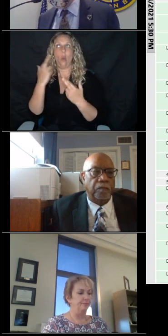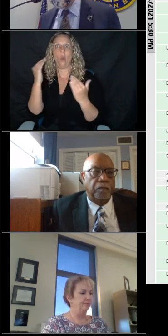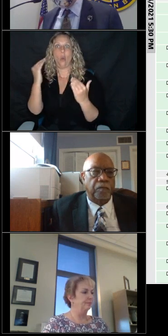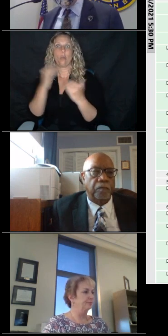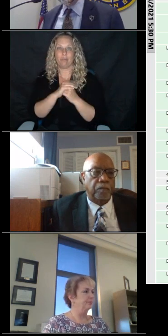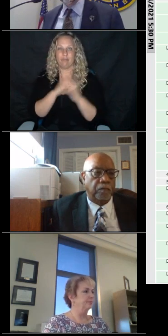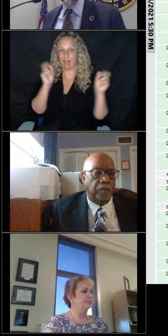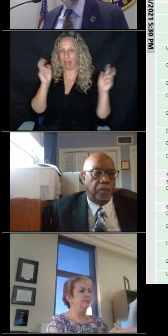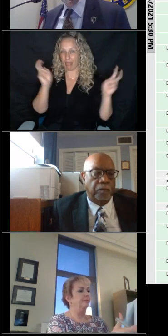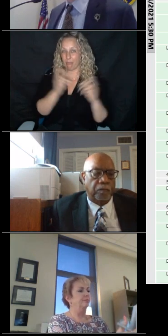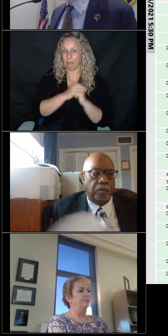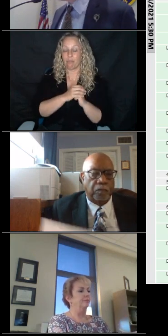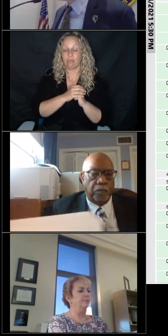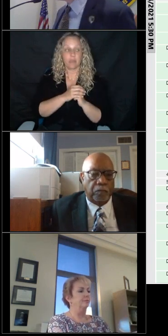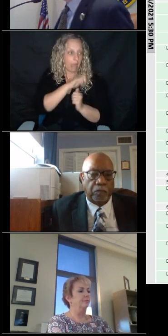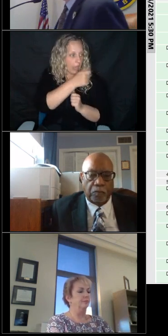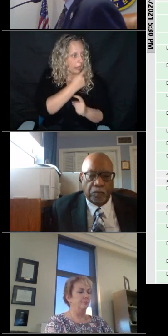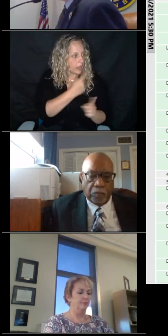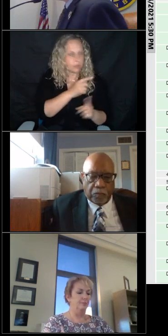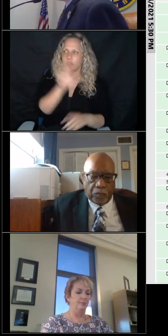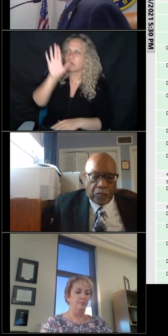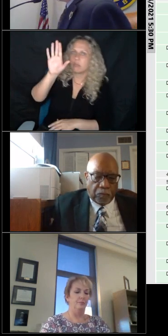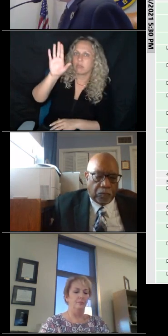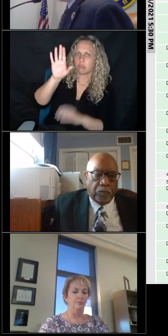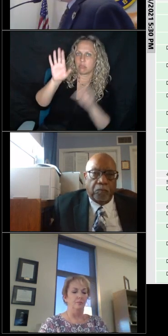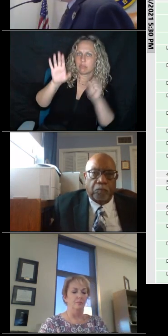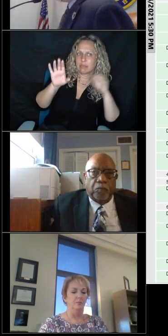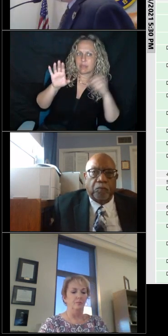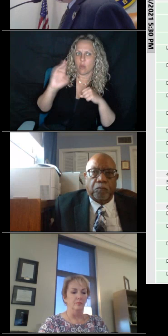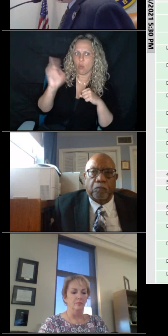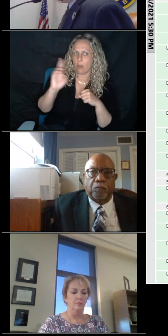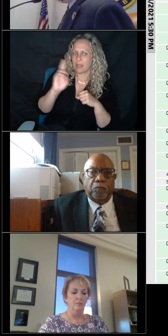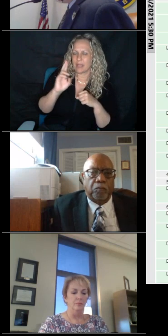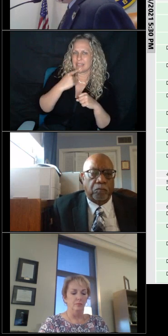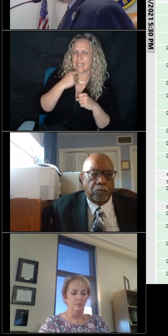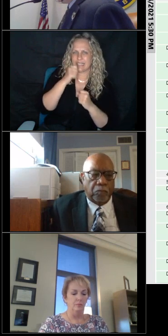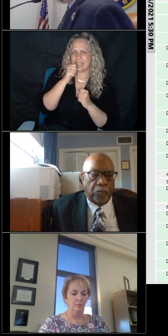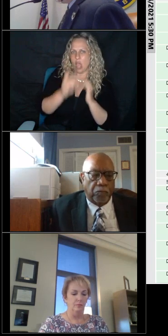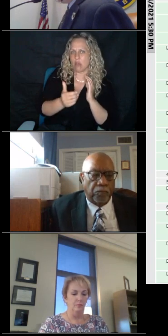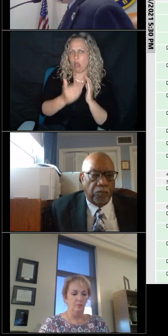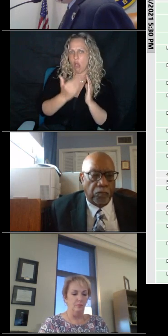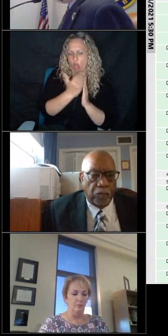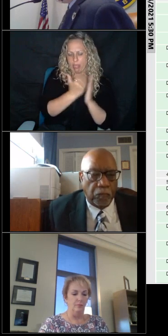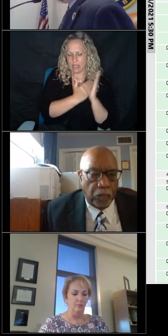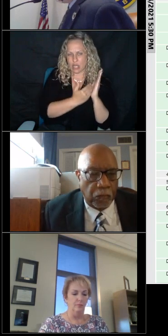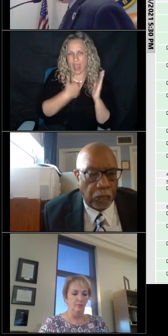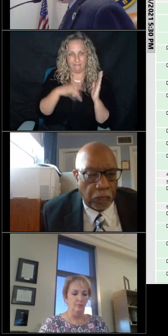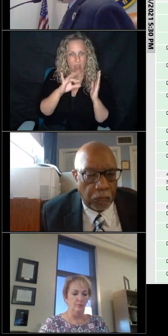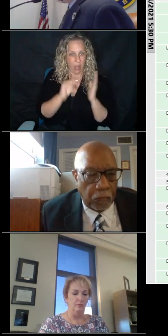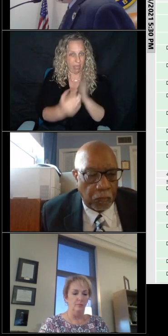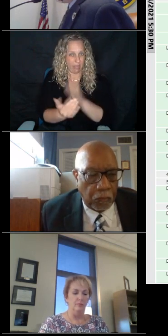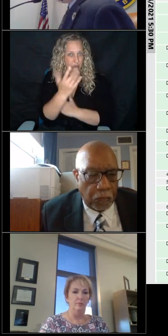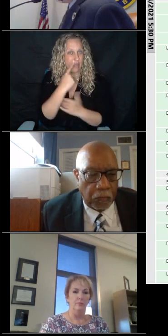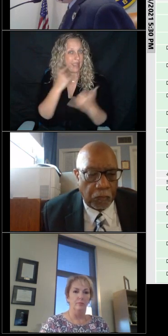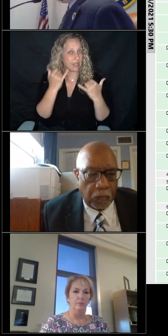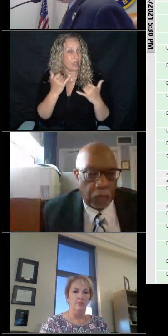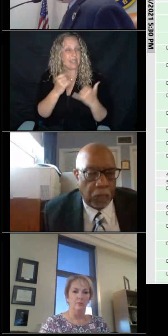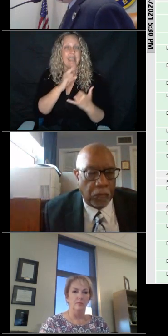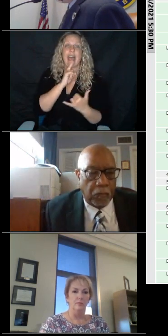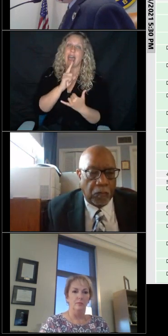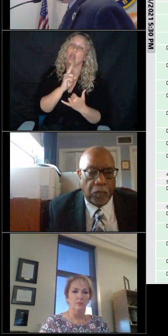If there's no further announcements, yes. This was not on the agenda, but I found out this morning that today is